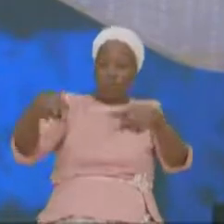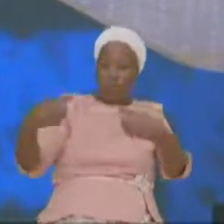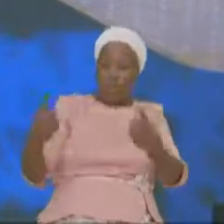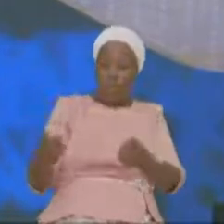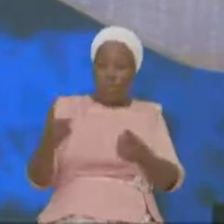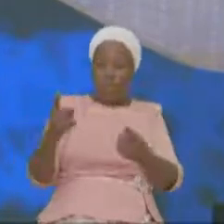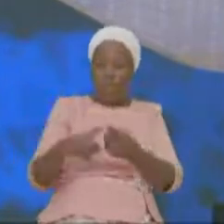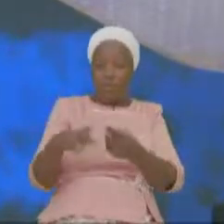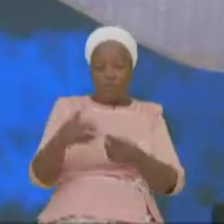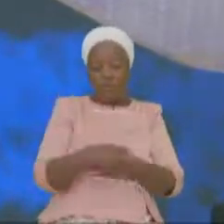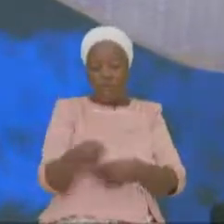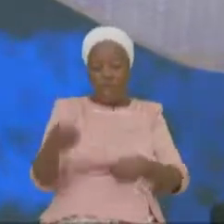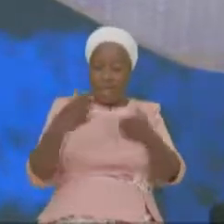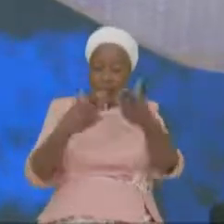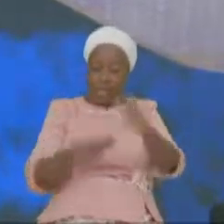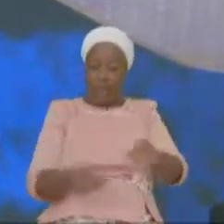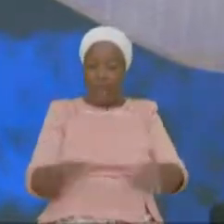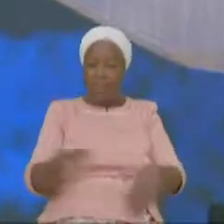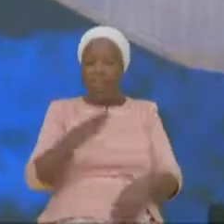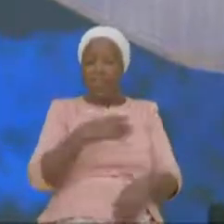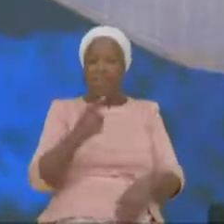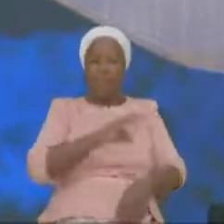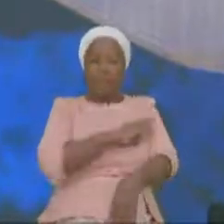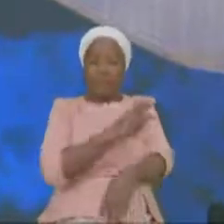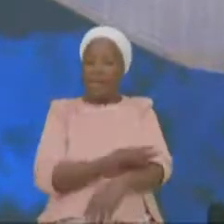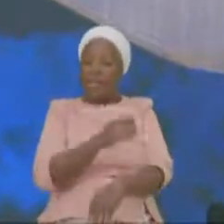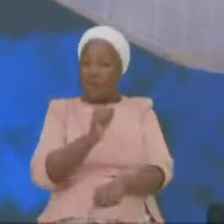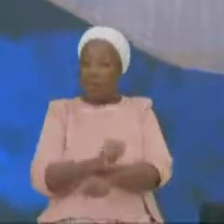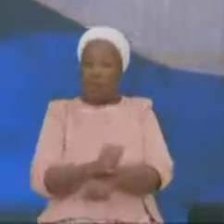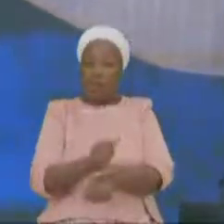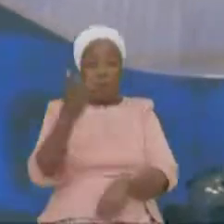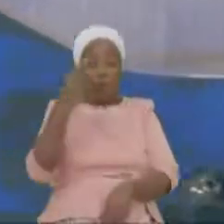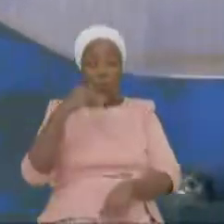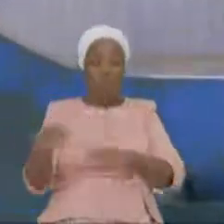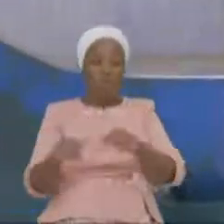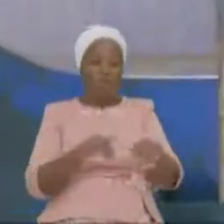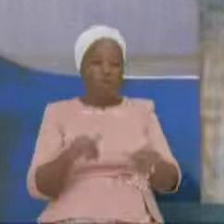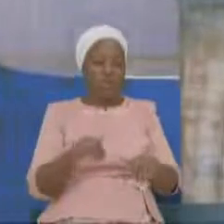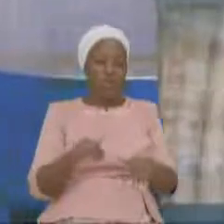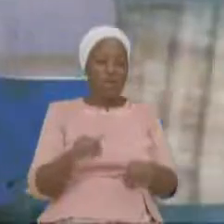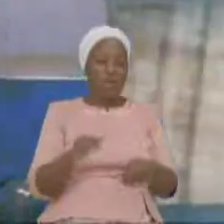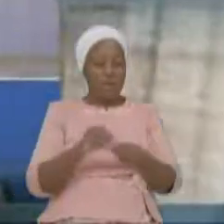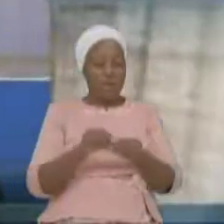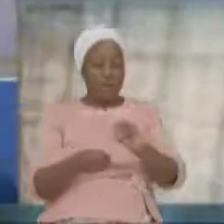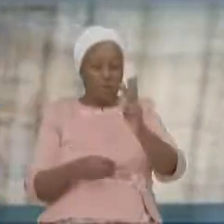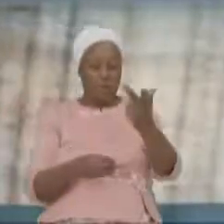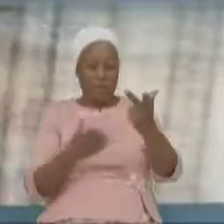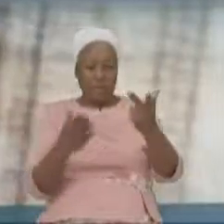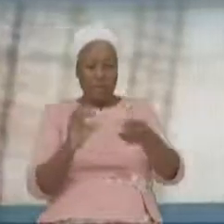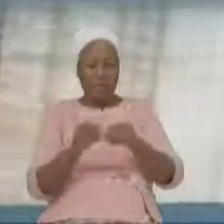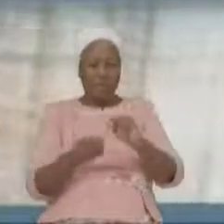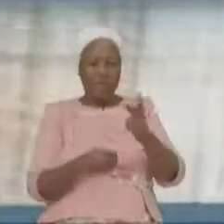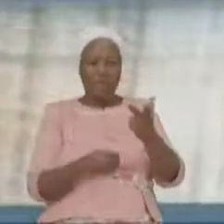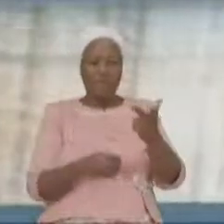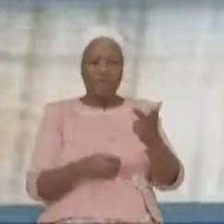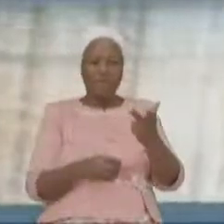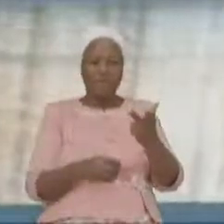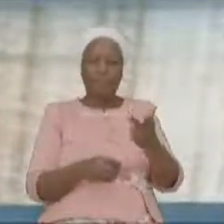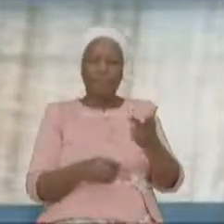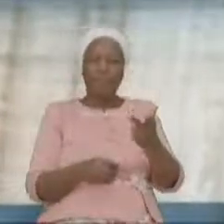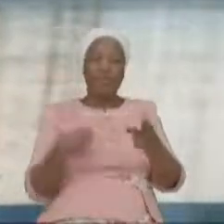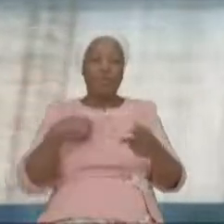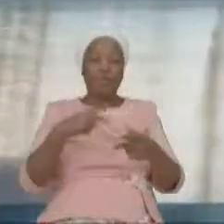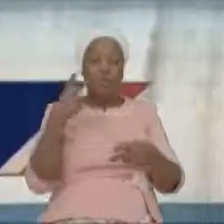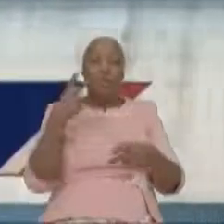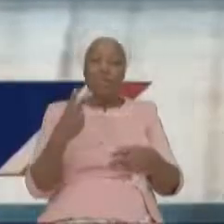their death. The mighty works were done. Look at number three here. Number three, we're